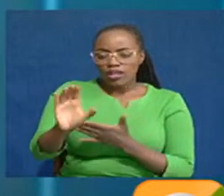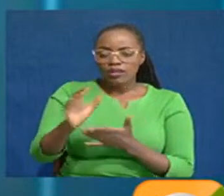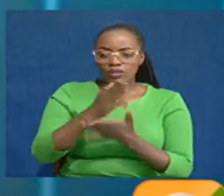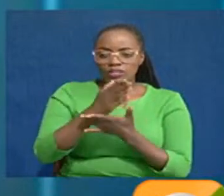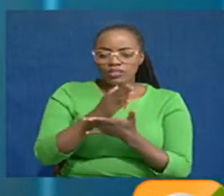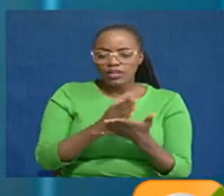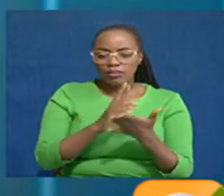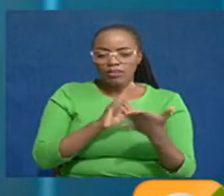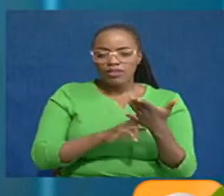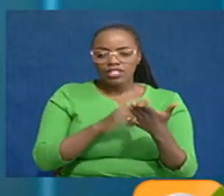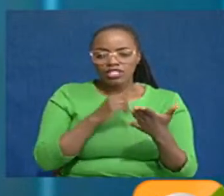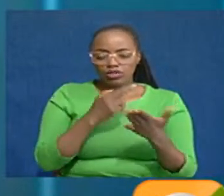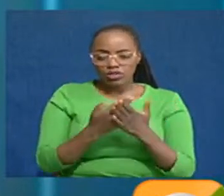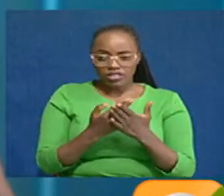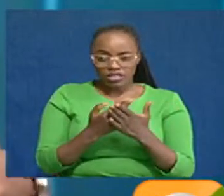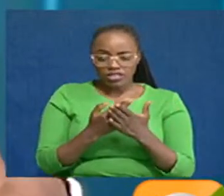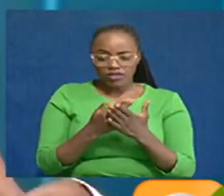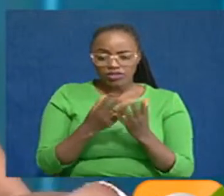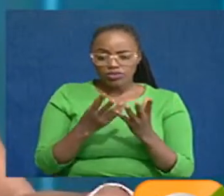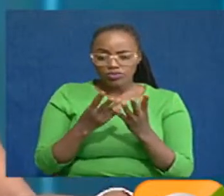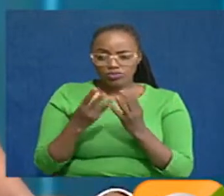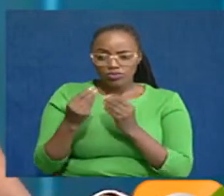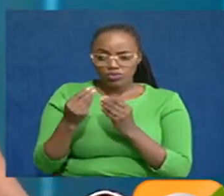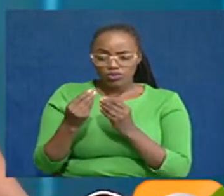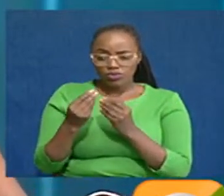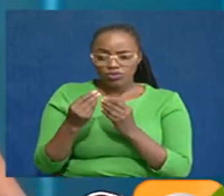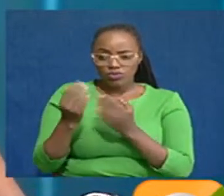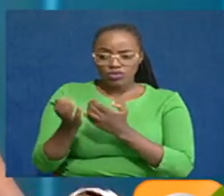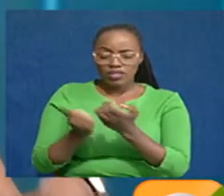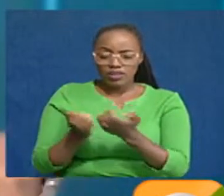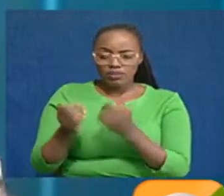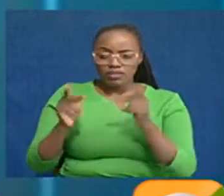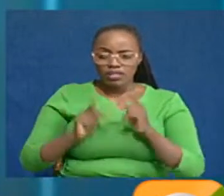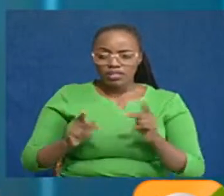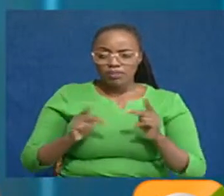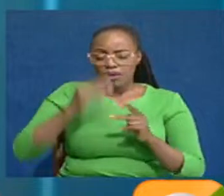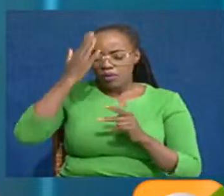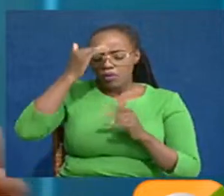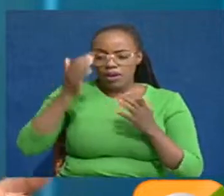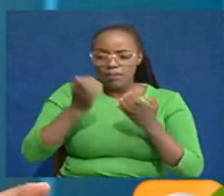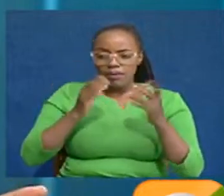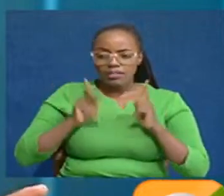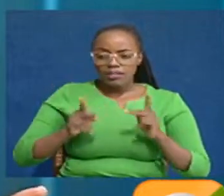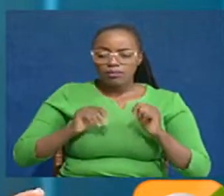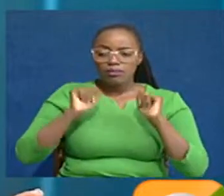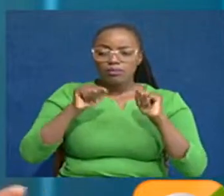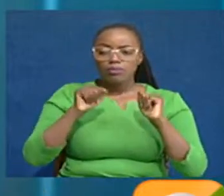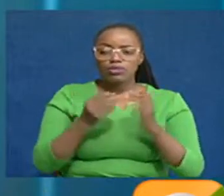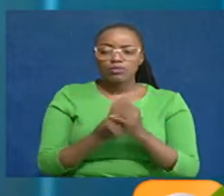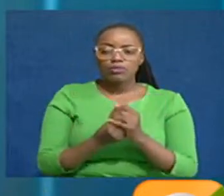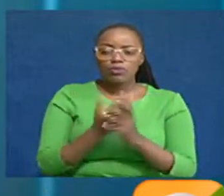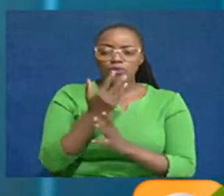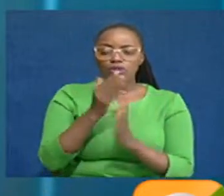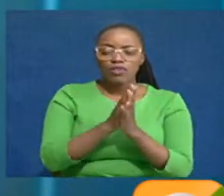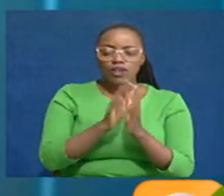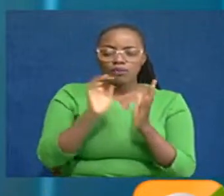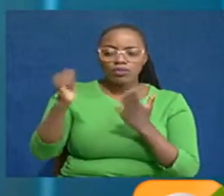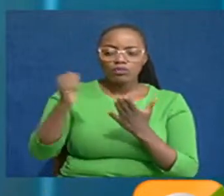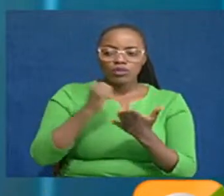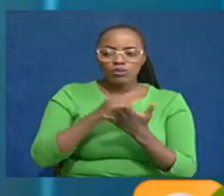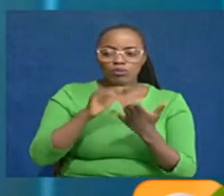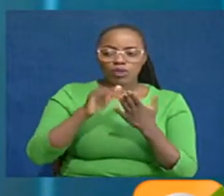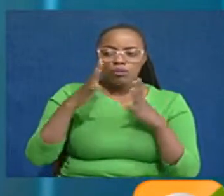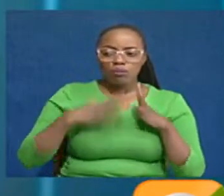these resources to go to business people, so that business people can grow and can employ more